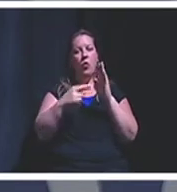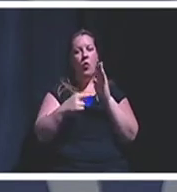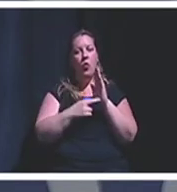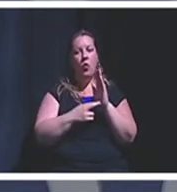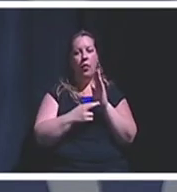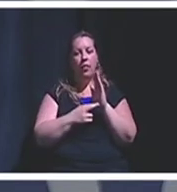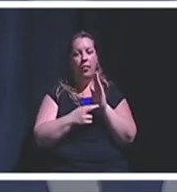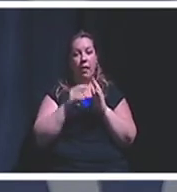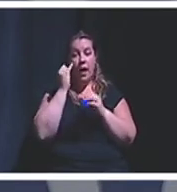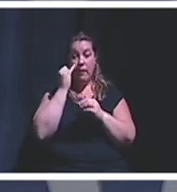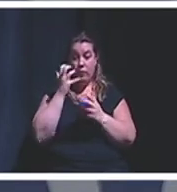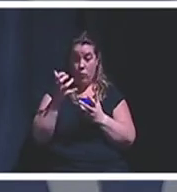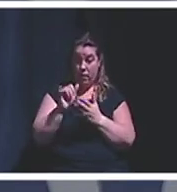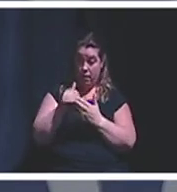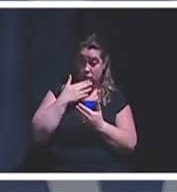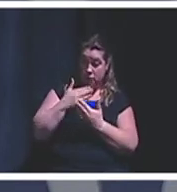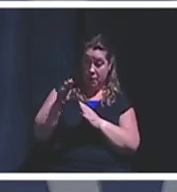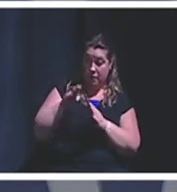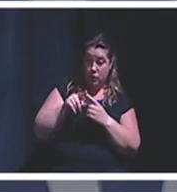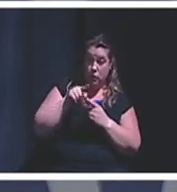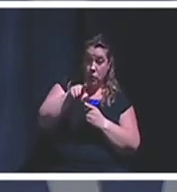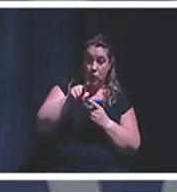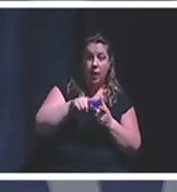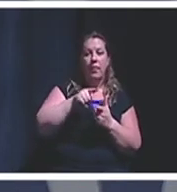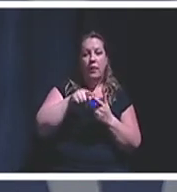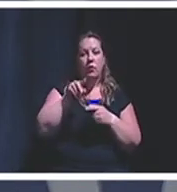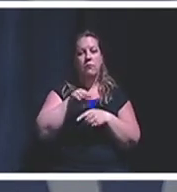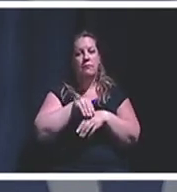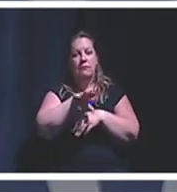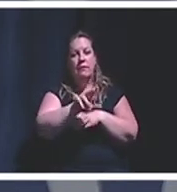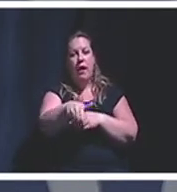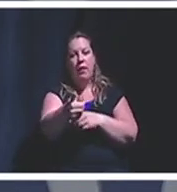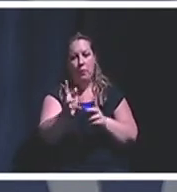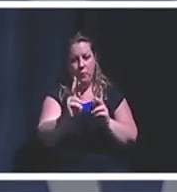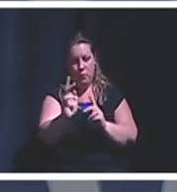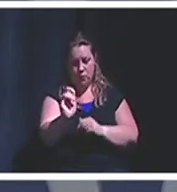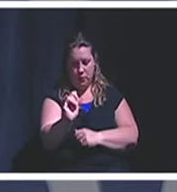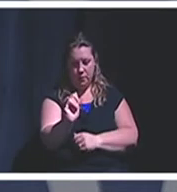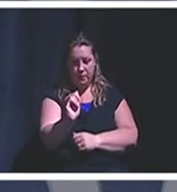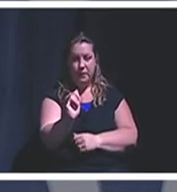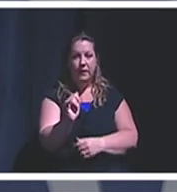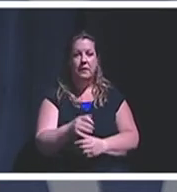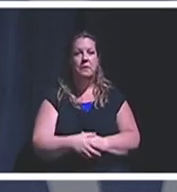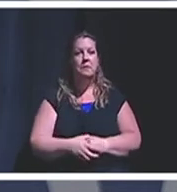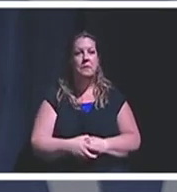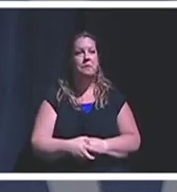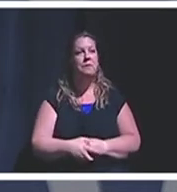do unto you. Take it with you in your practice.